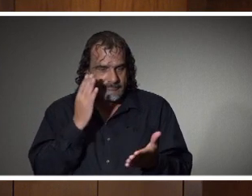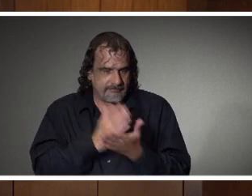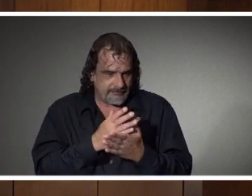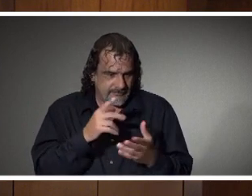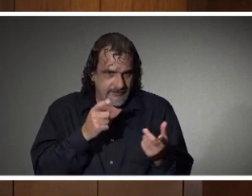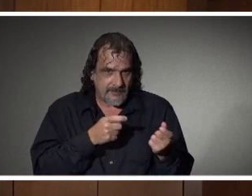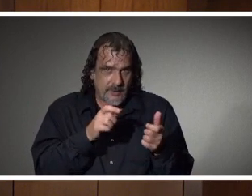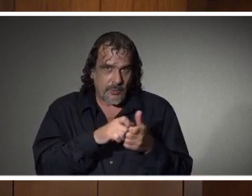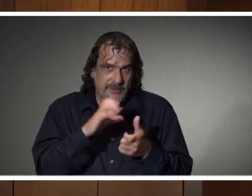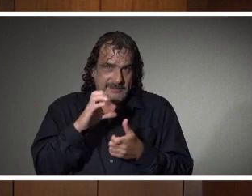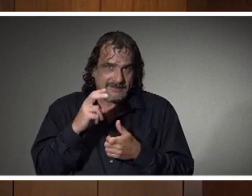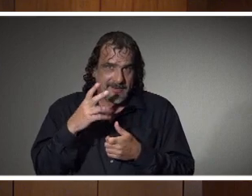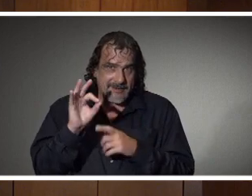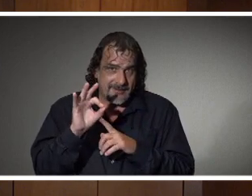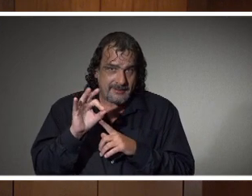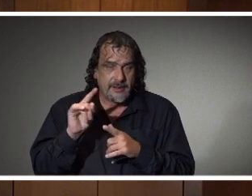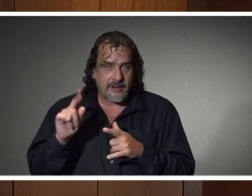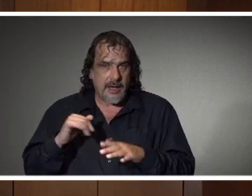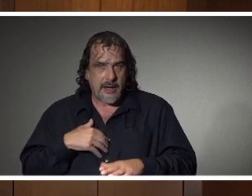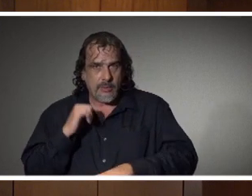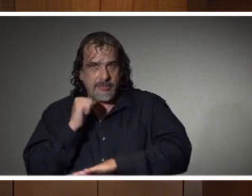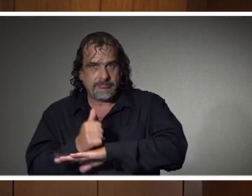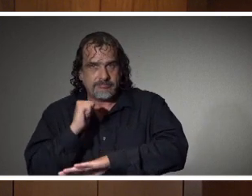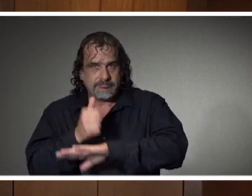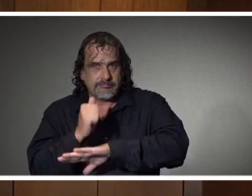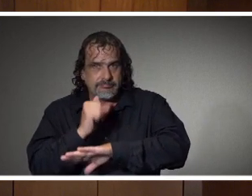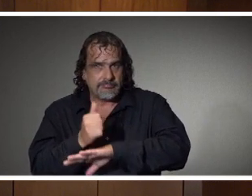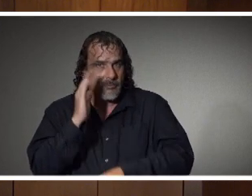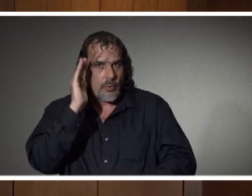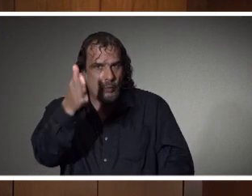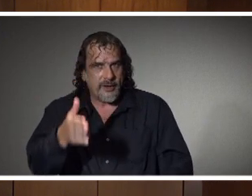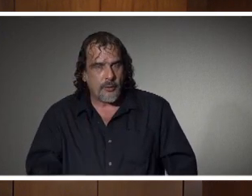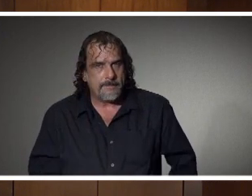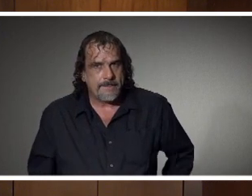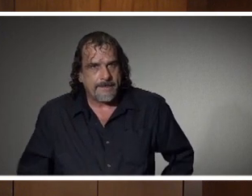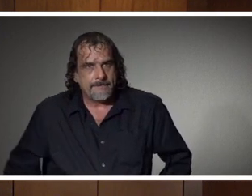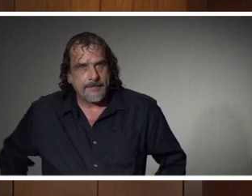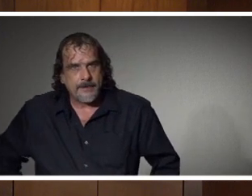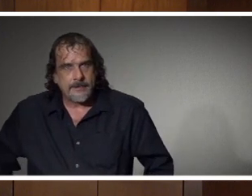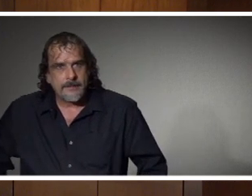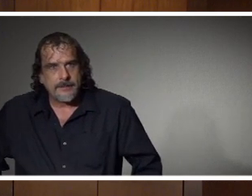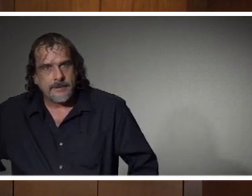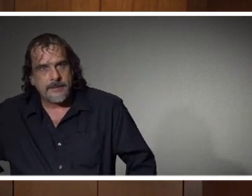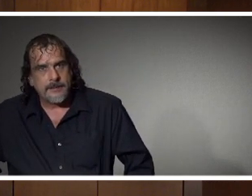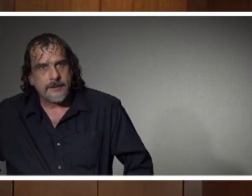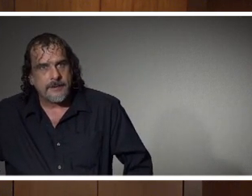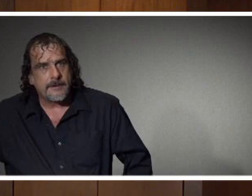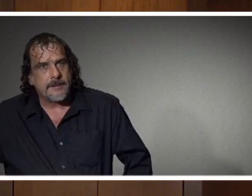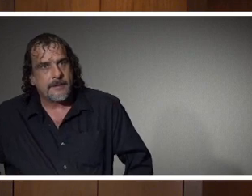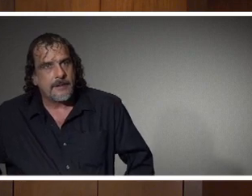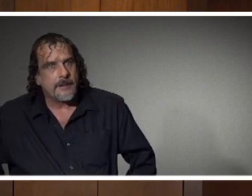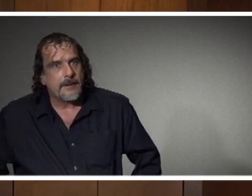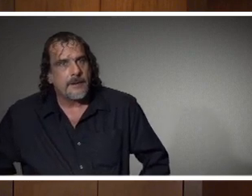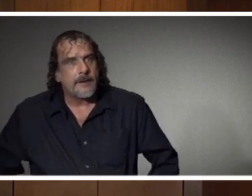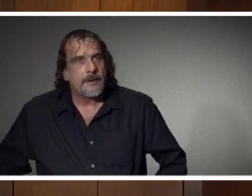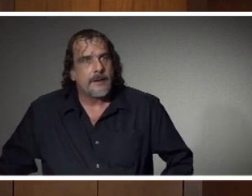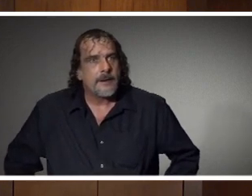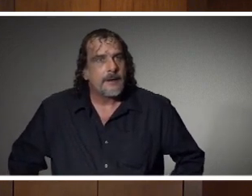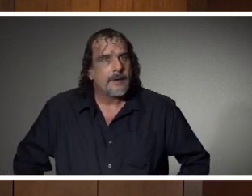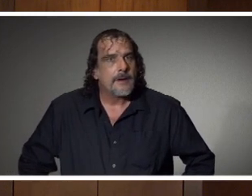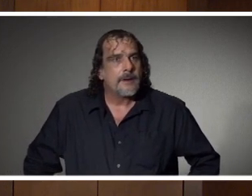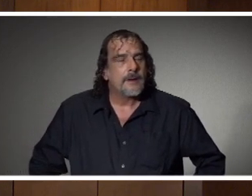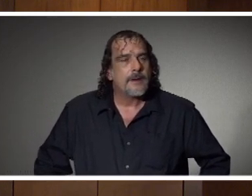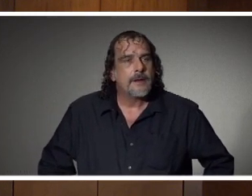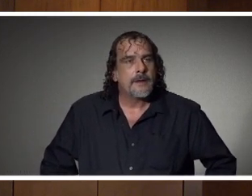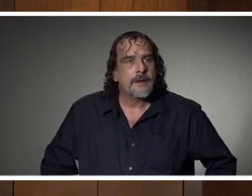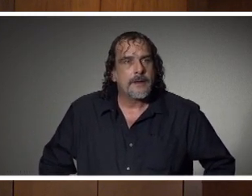COVID, I'll make those appointments. Yes. Sarah Palmer with Y'all Politics has a question.